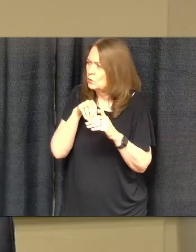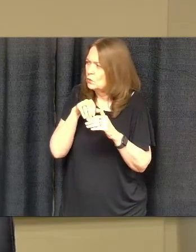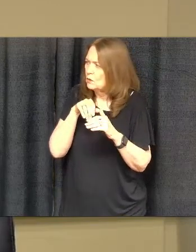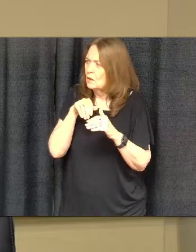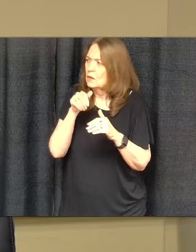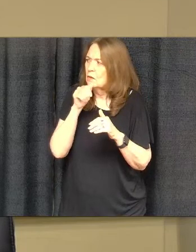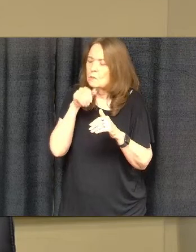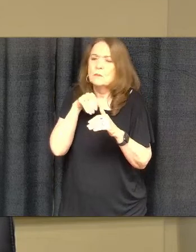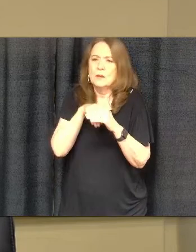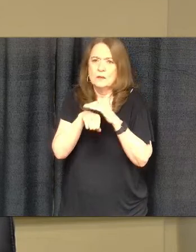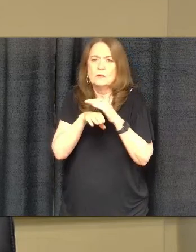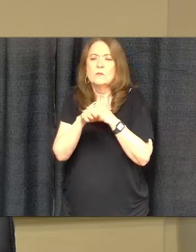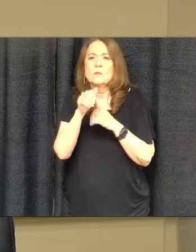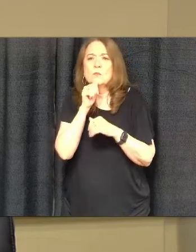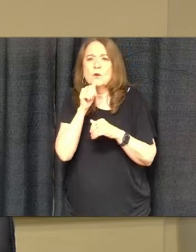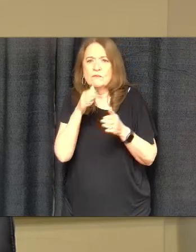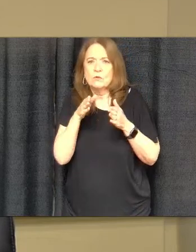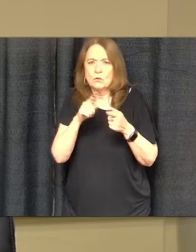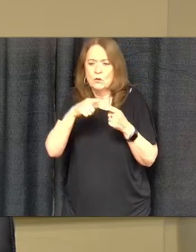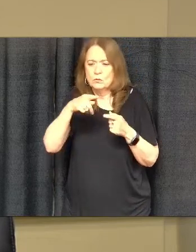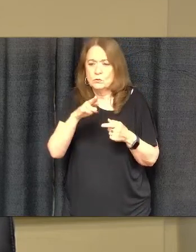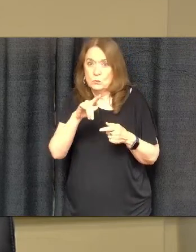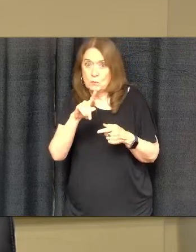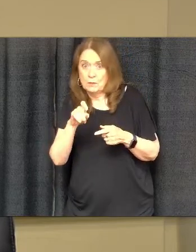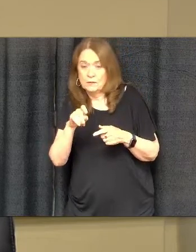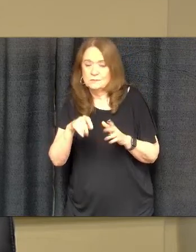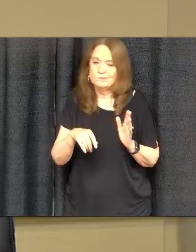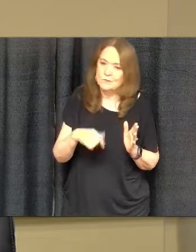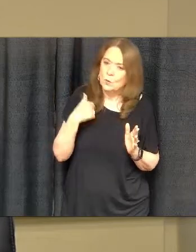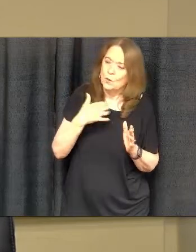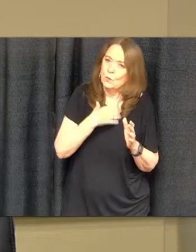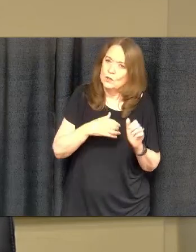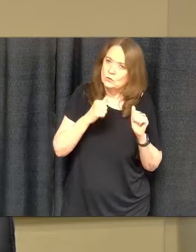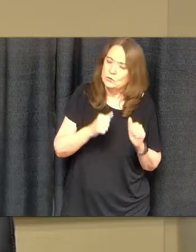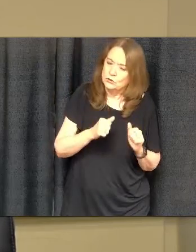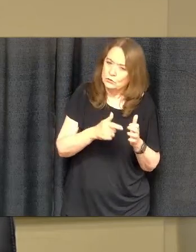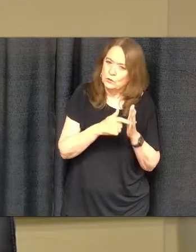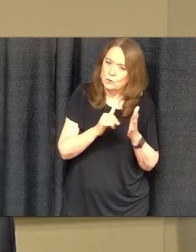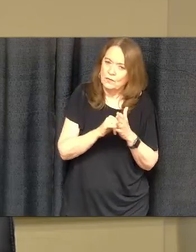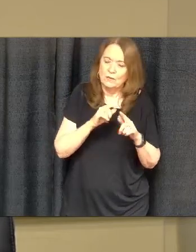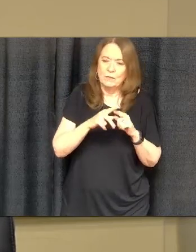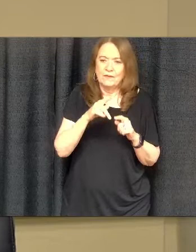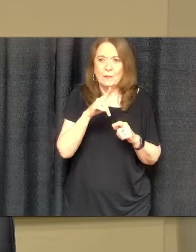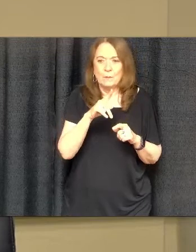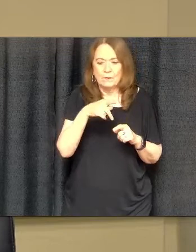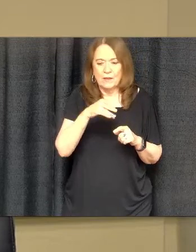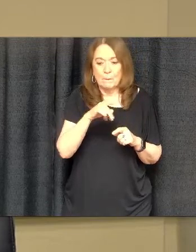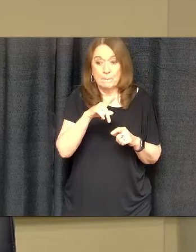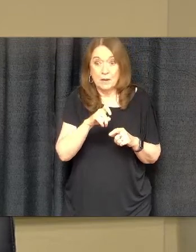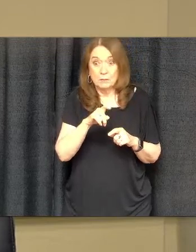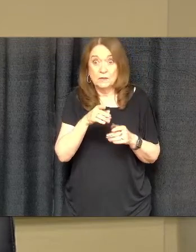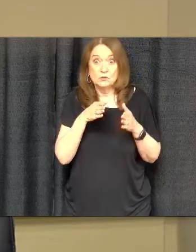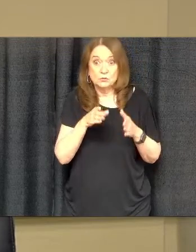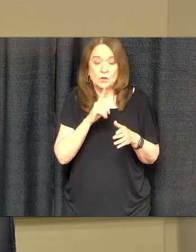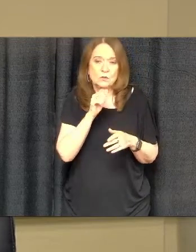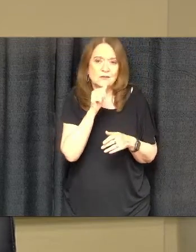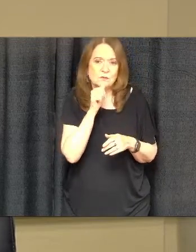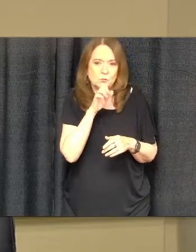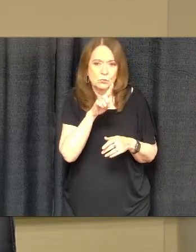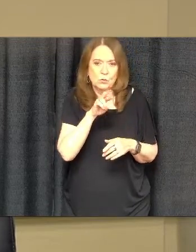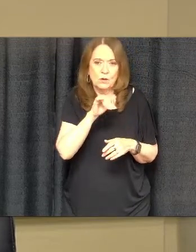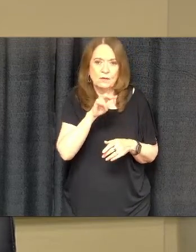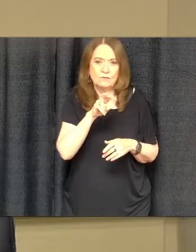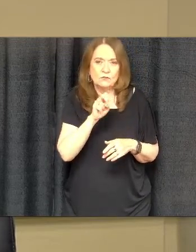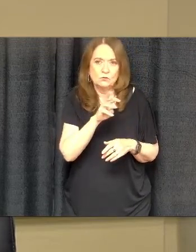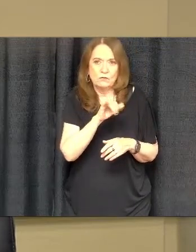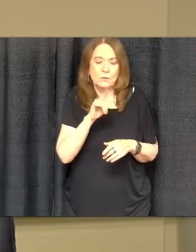So that was some of our issues, and we wish we could require that, but that Publix road is a private road and a private driveway. They are